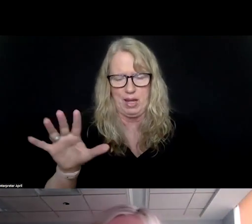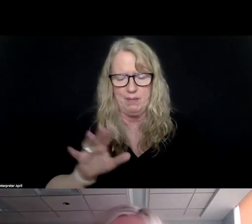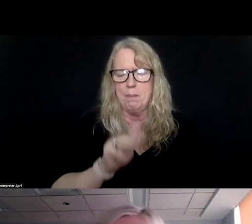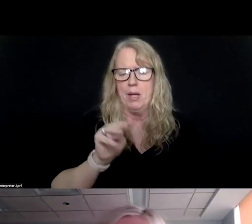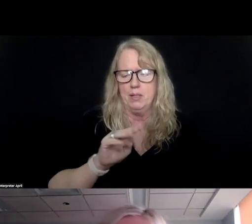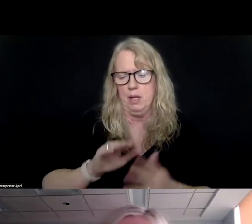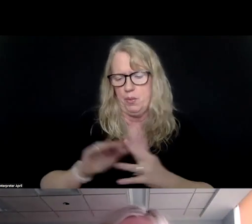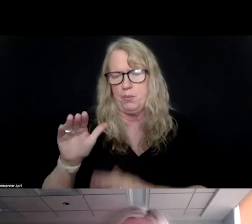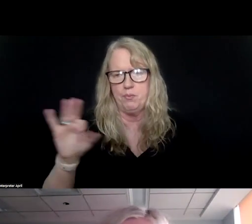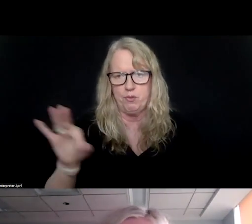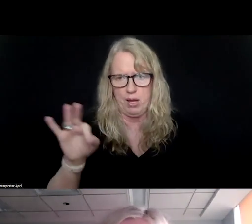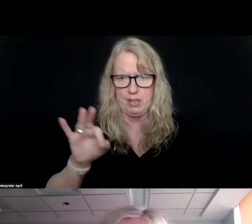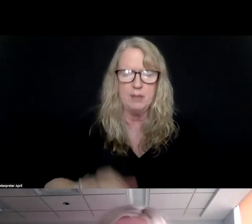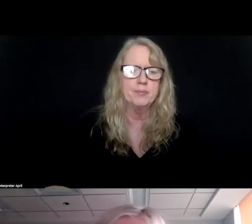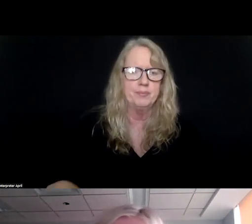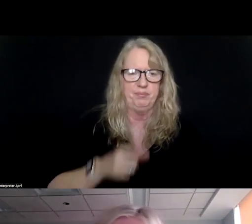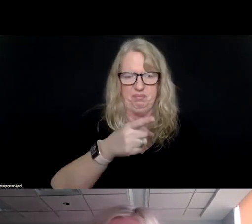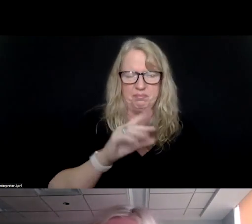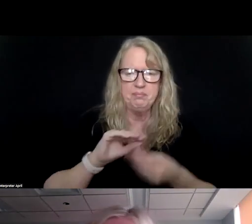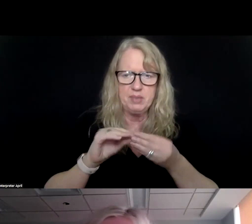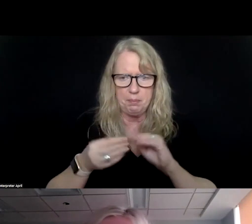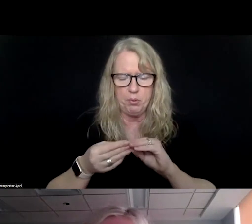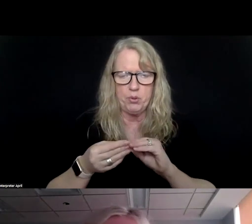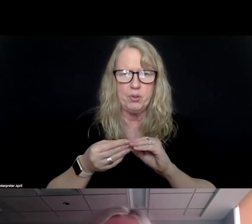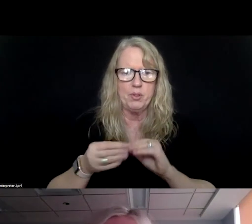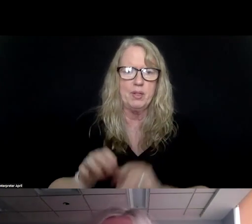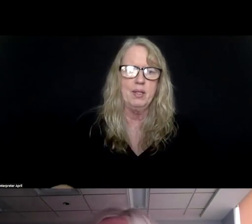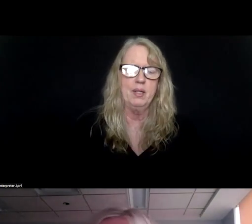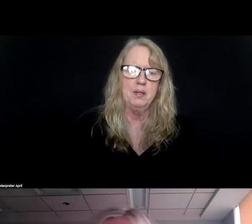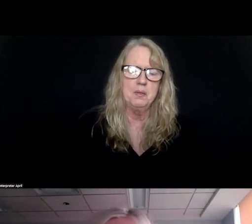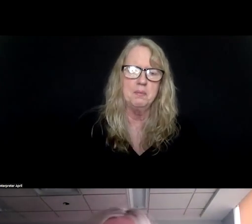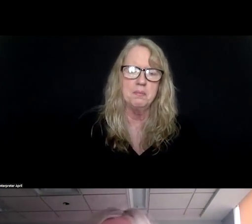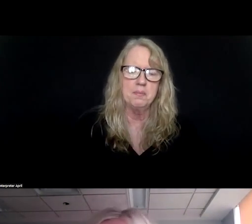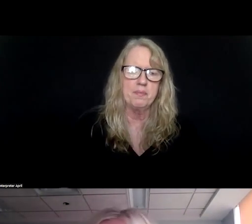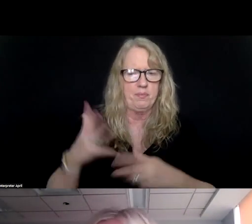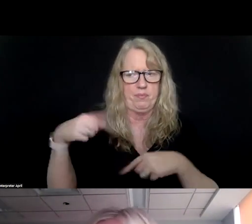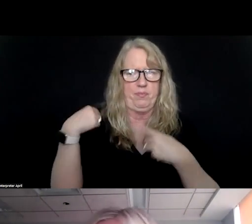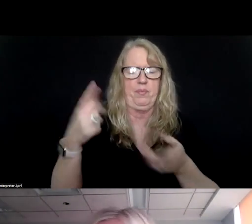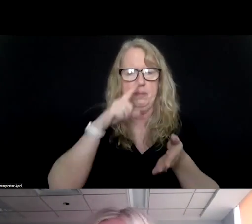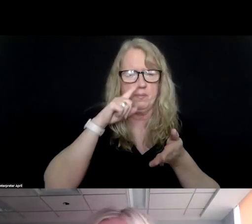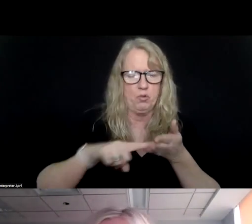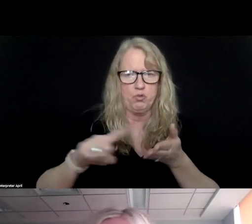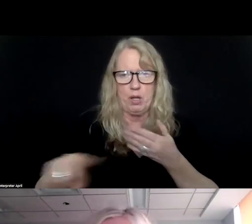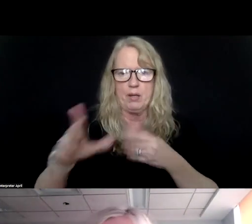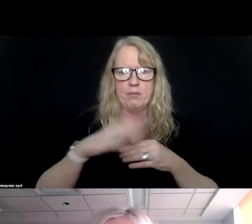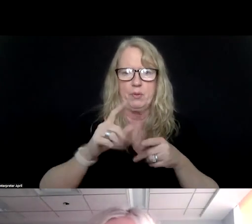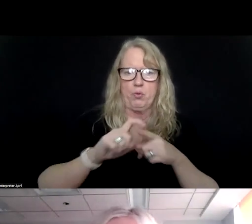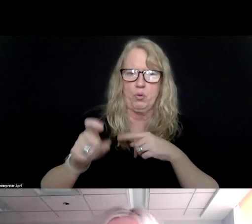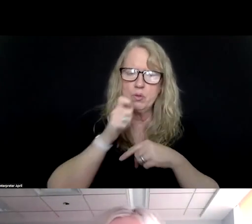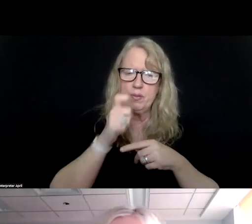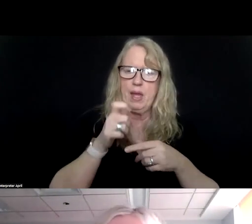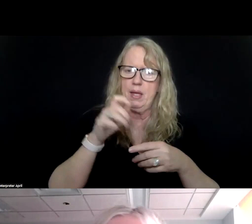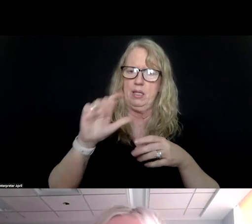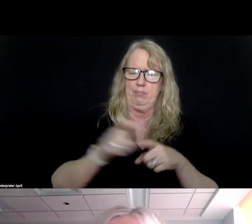Friday. There's our number, and we've been really tracking. We'll continue to track on the calls that are incoming to